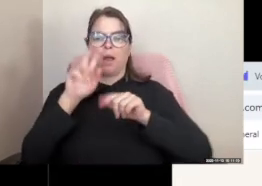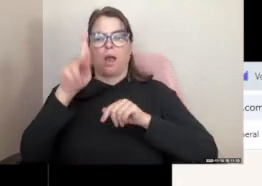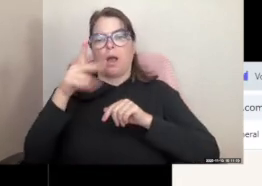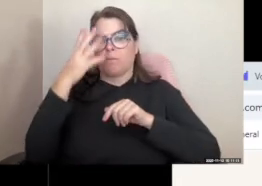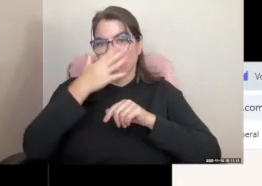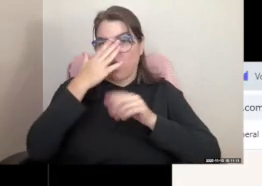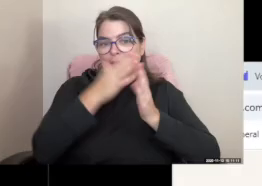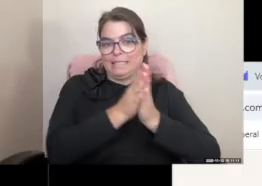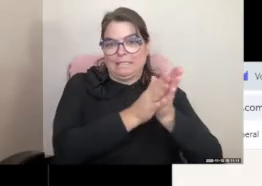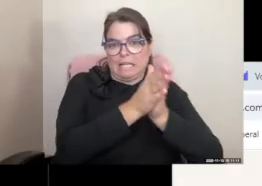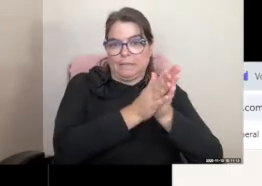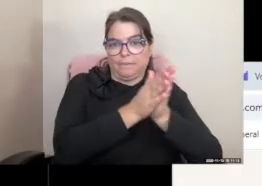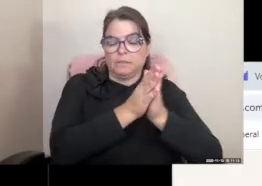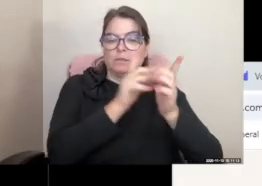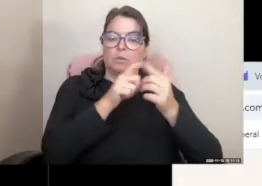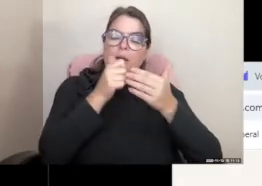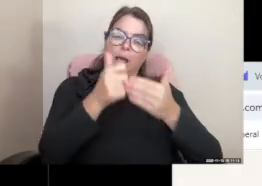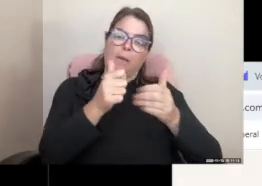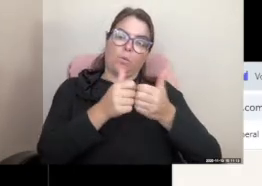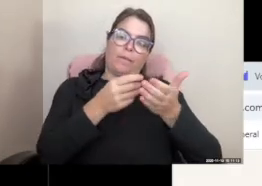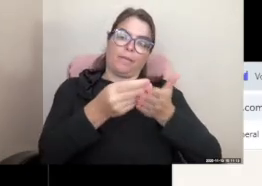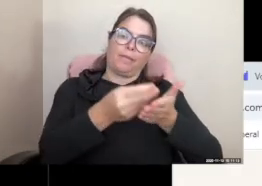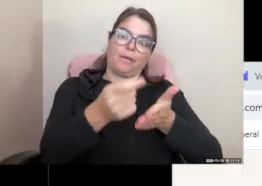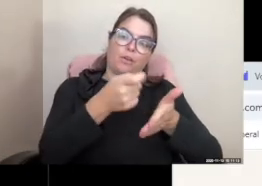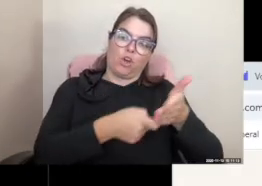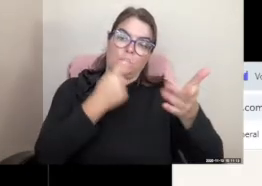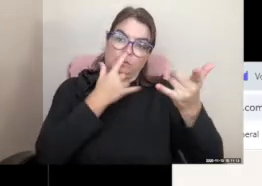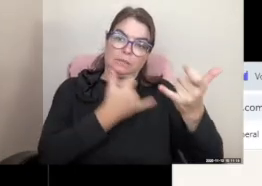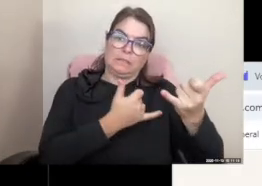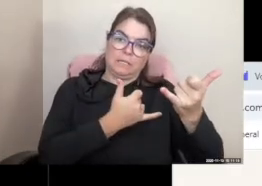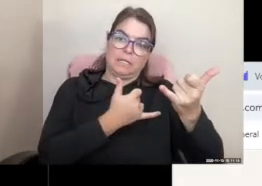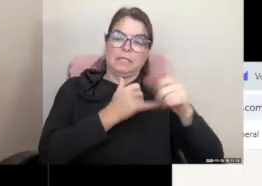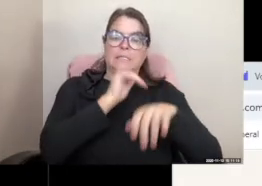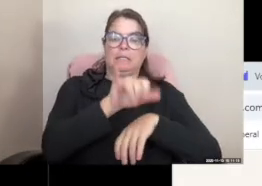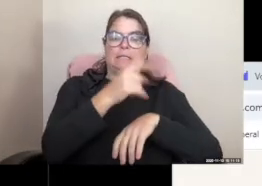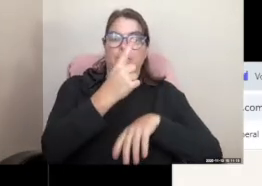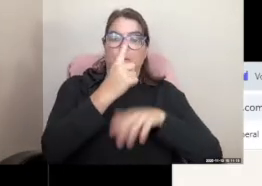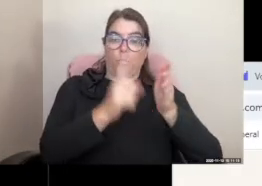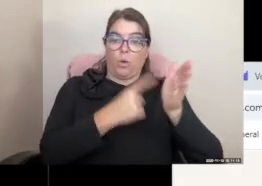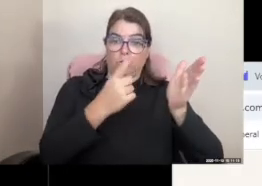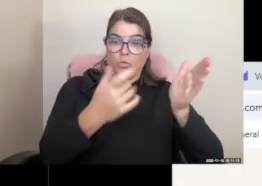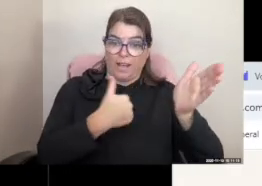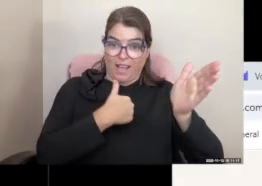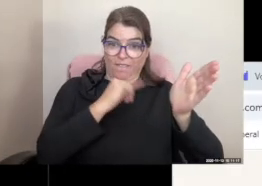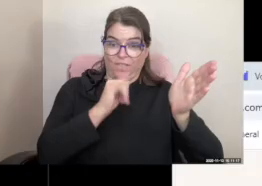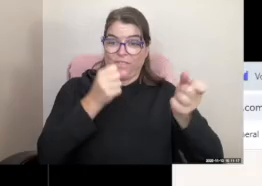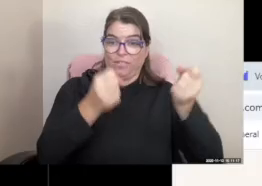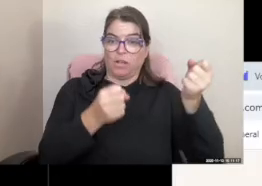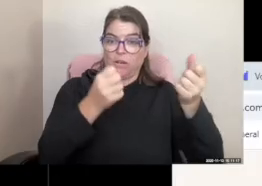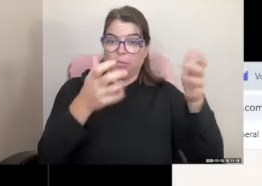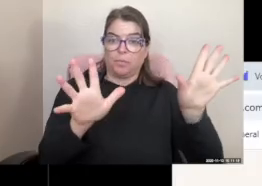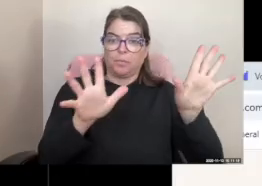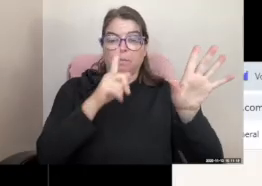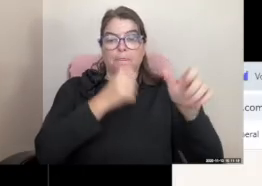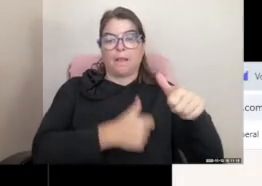forth, right? We have demand management from utilities. We have all these things that utilities want when there's peak loads and resiliency, and we have all these